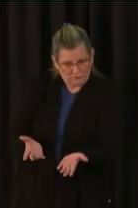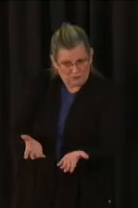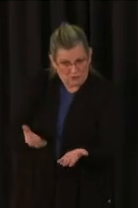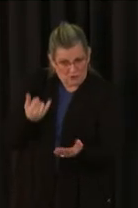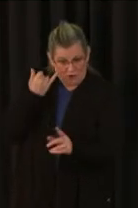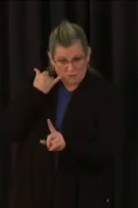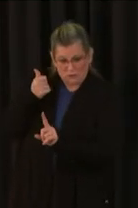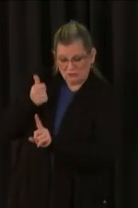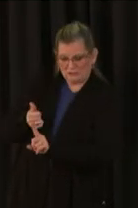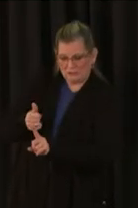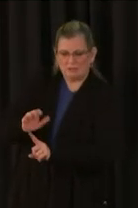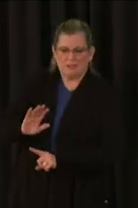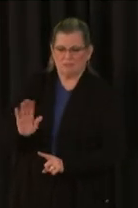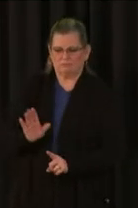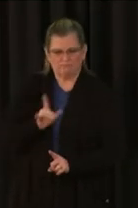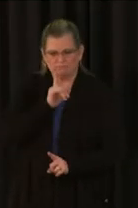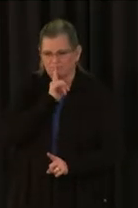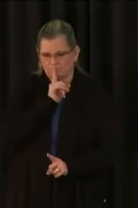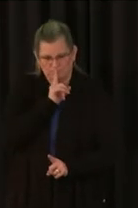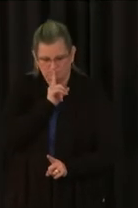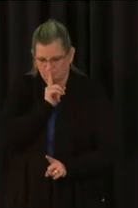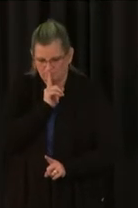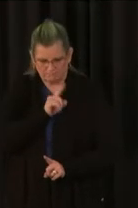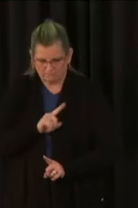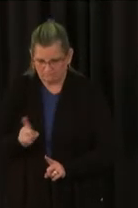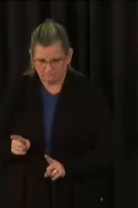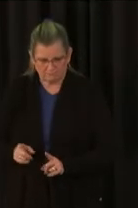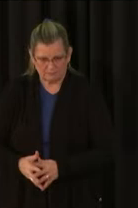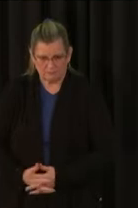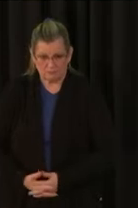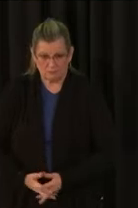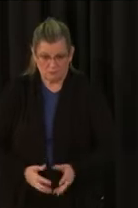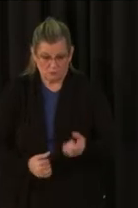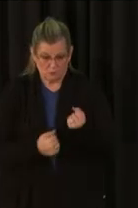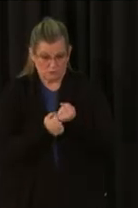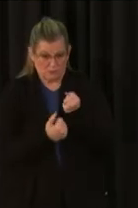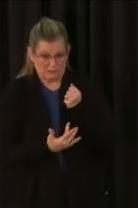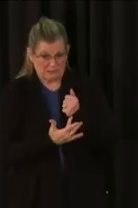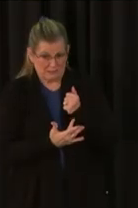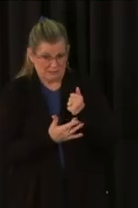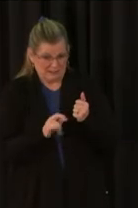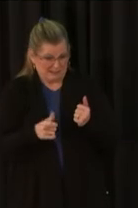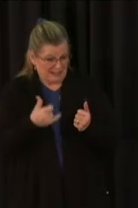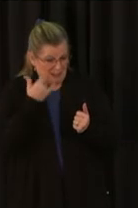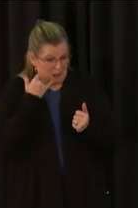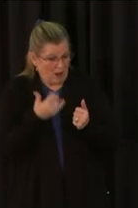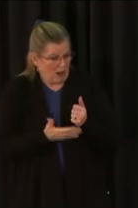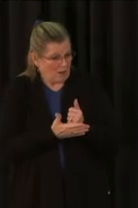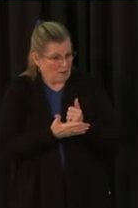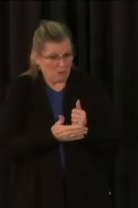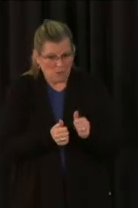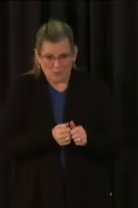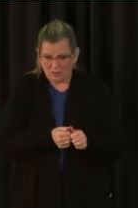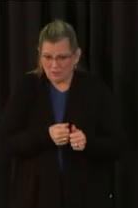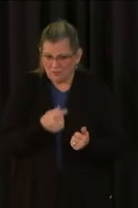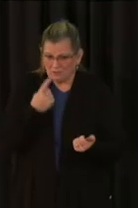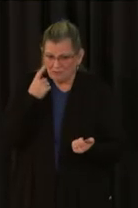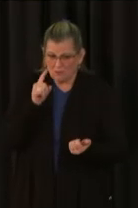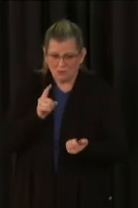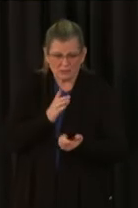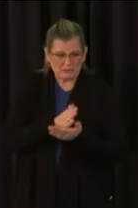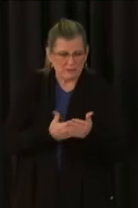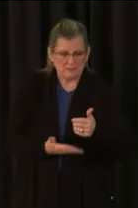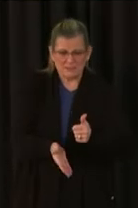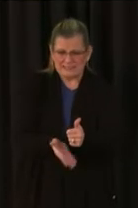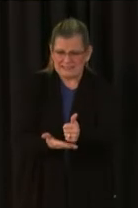Next thing. Supporting technical assistance. So if you need some help, you're looking for some